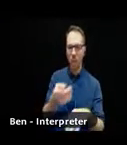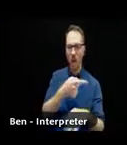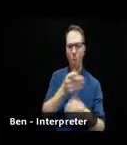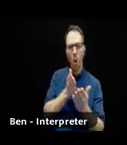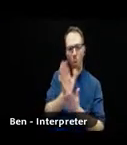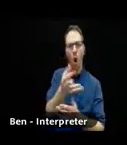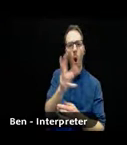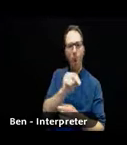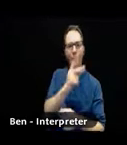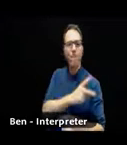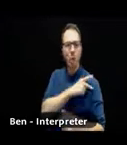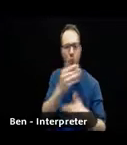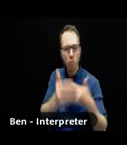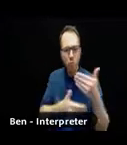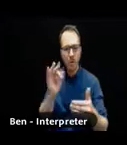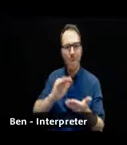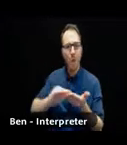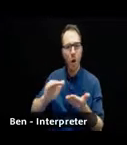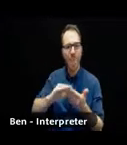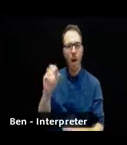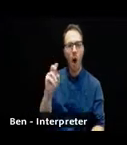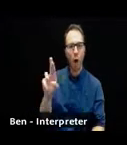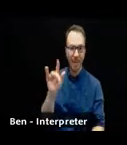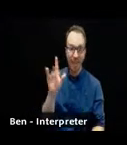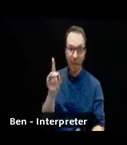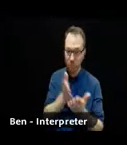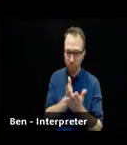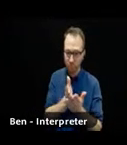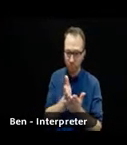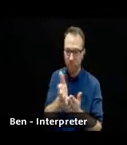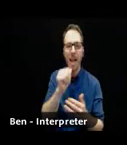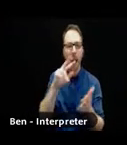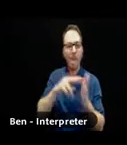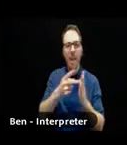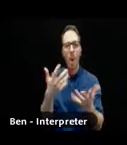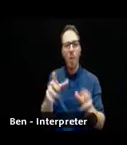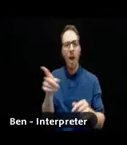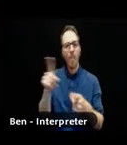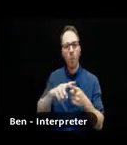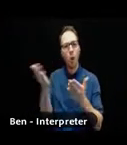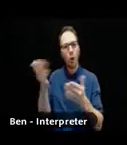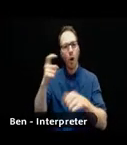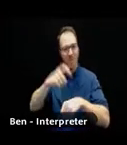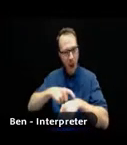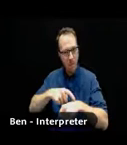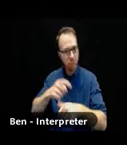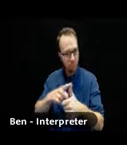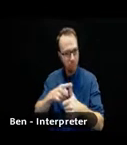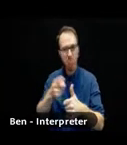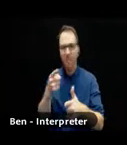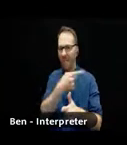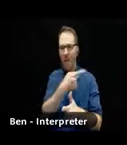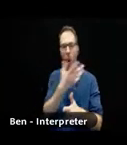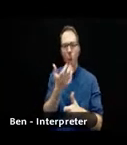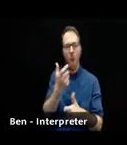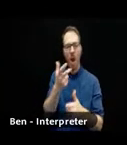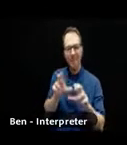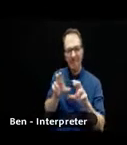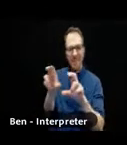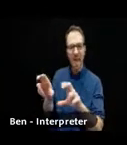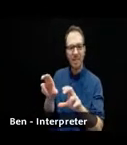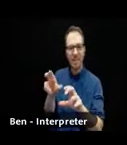personal process of forgiving Connor, that didn't mean that they didn't want him to serve time or that they weren't invested in